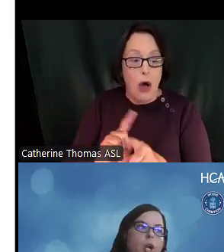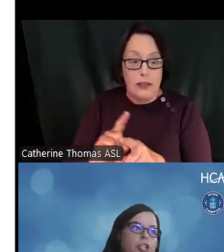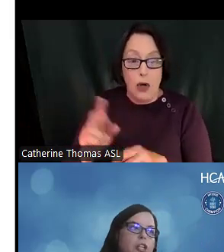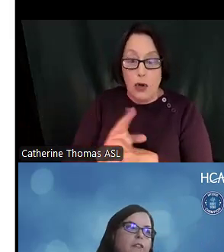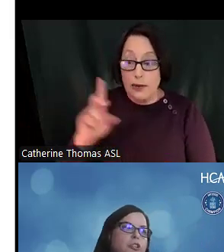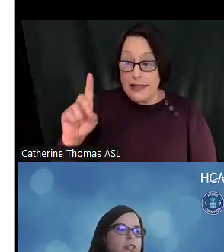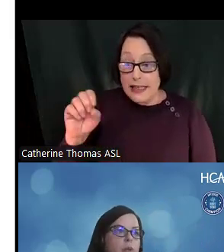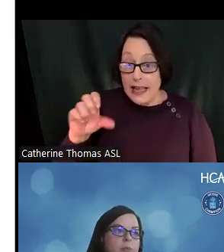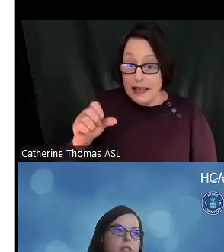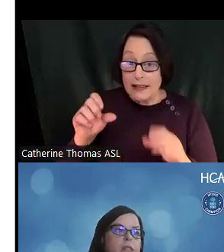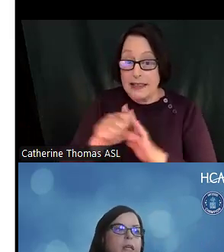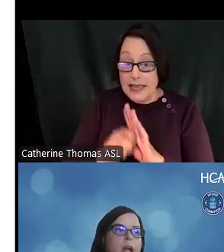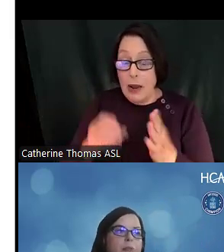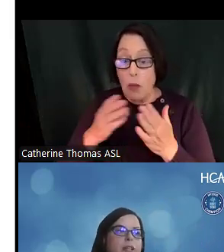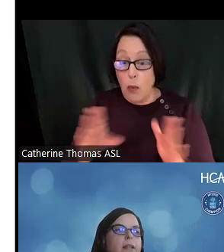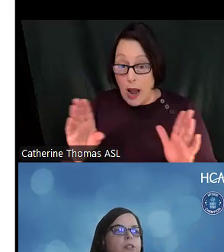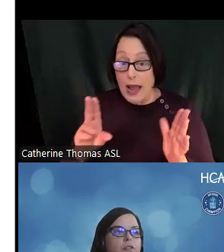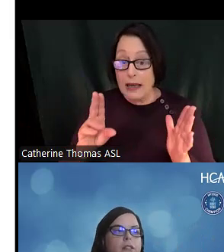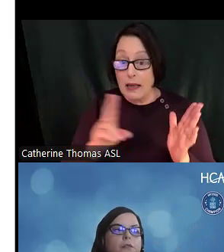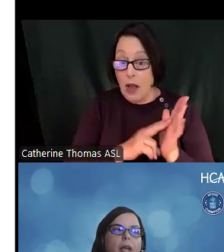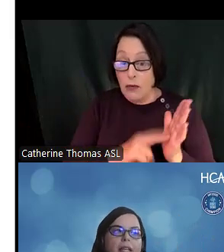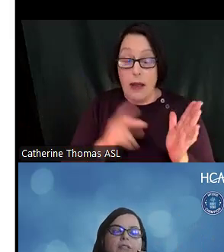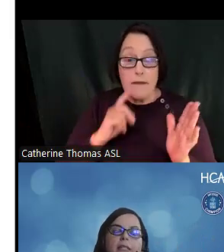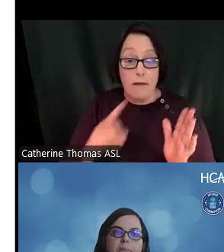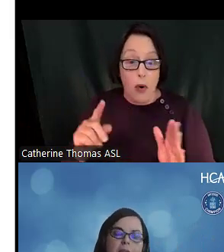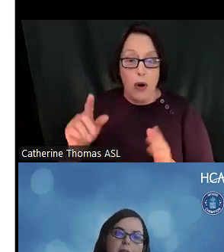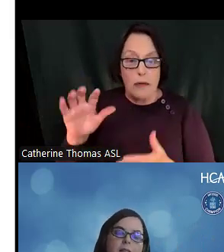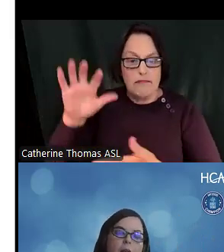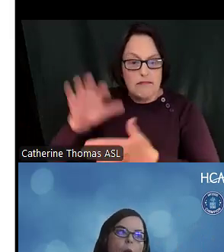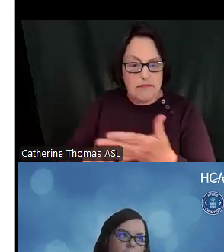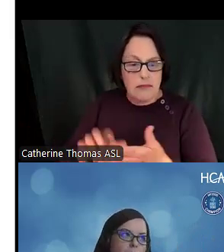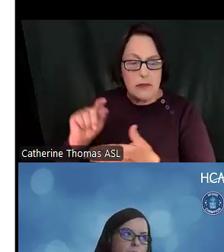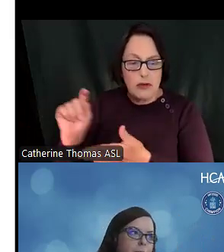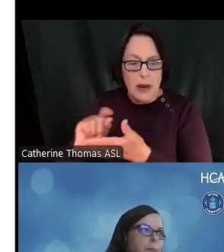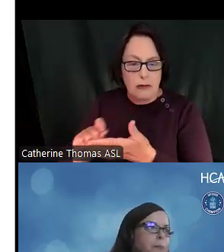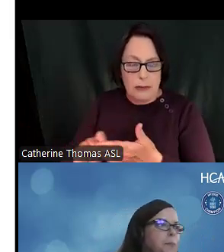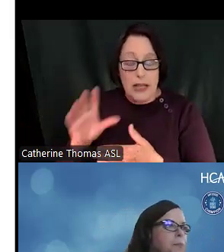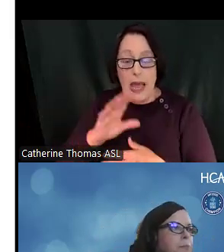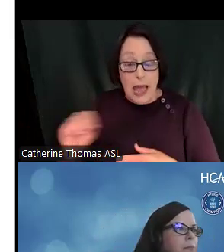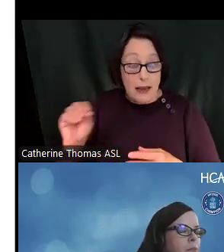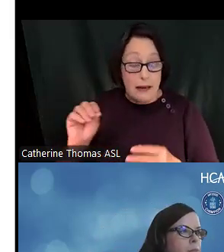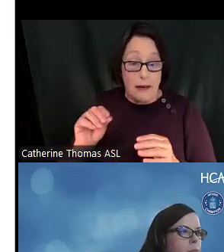statewide contract for transcriptions and captioning services for agency meetings and webinars.